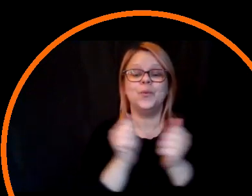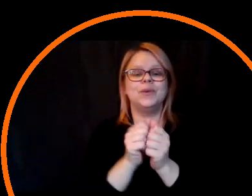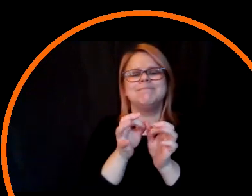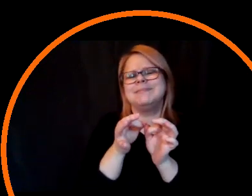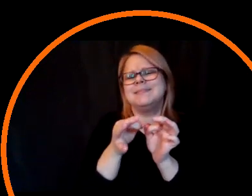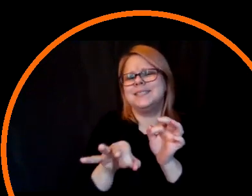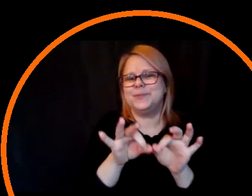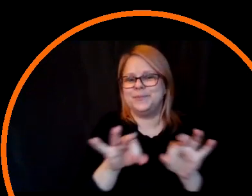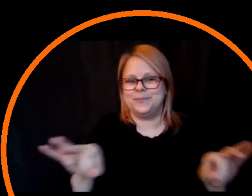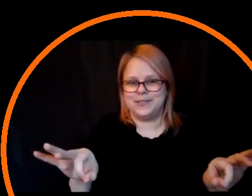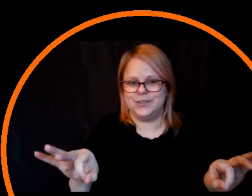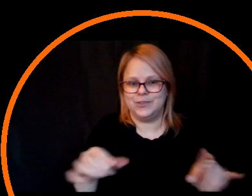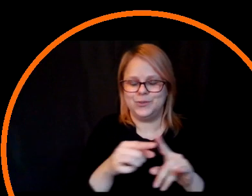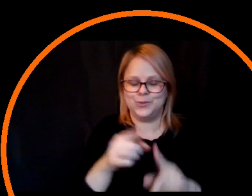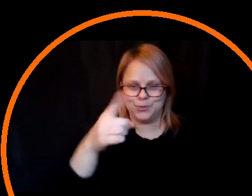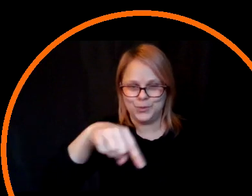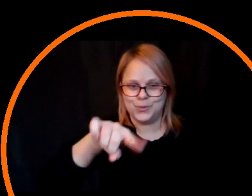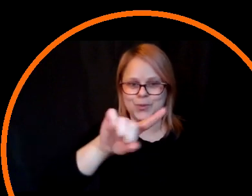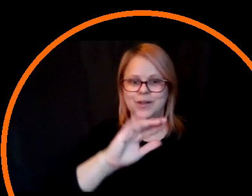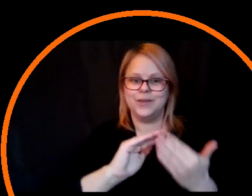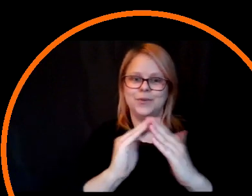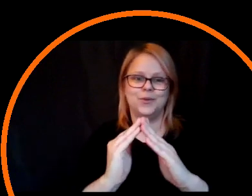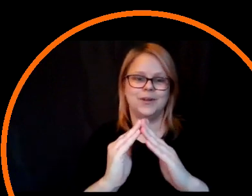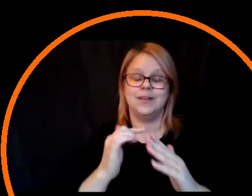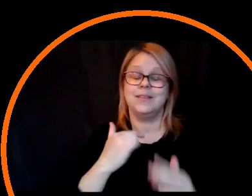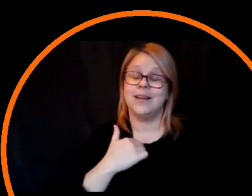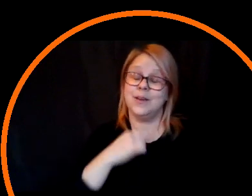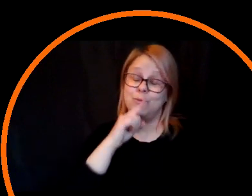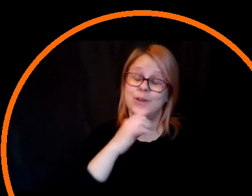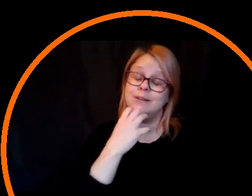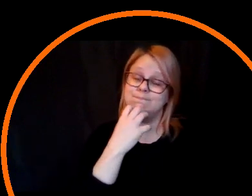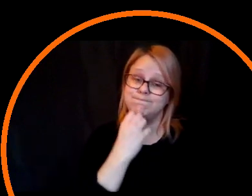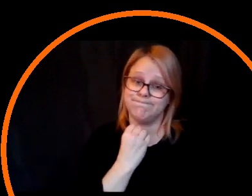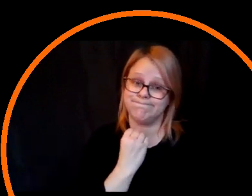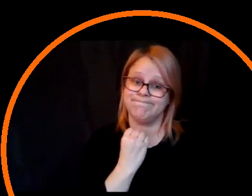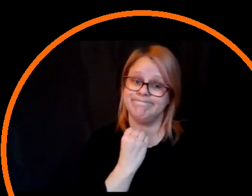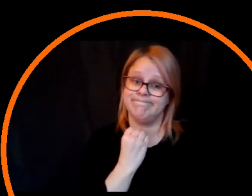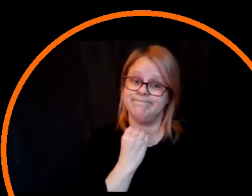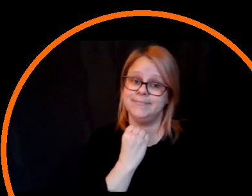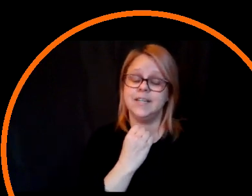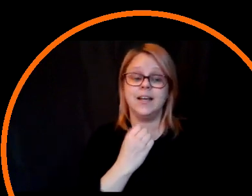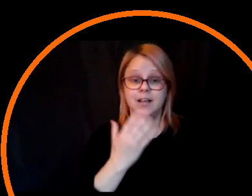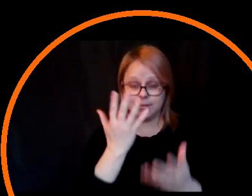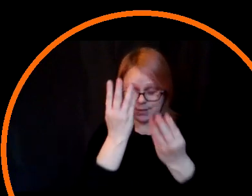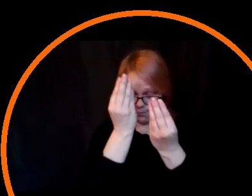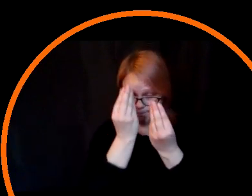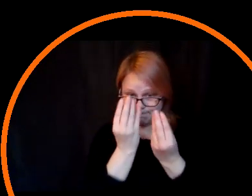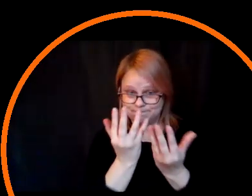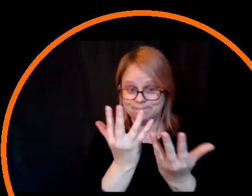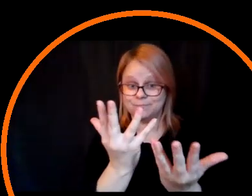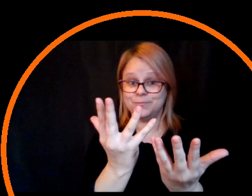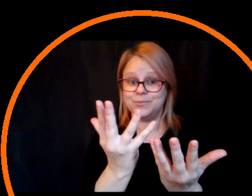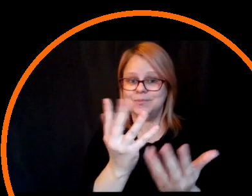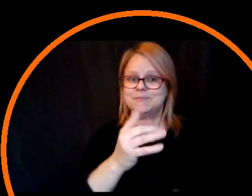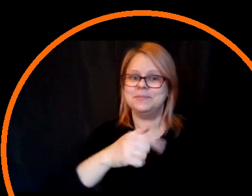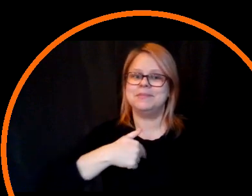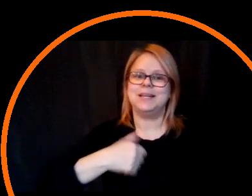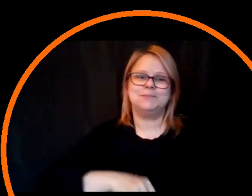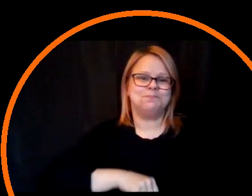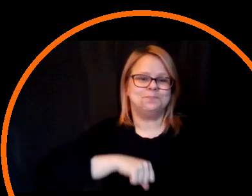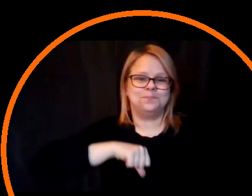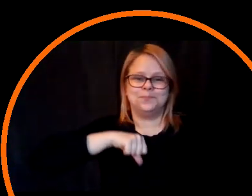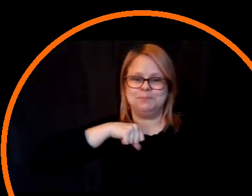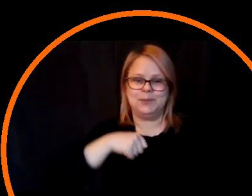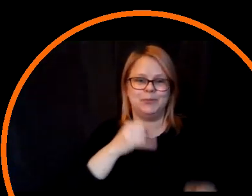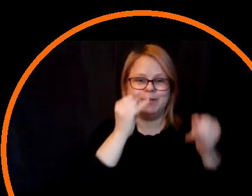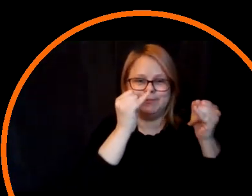a community that I truly, truly love. I want you all to know how incredibly proud I am of each and